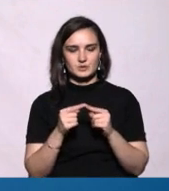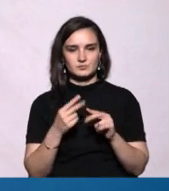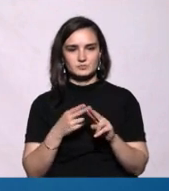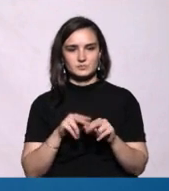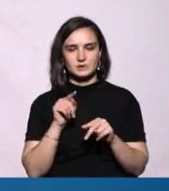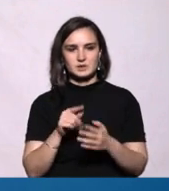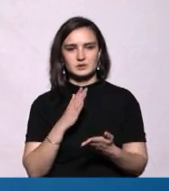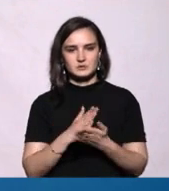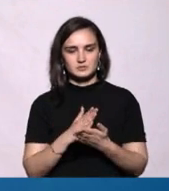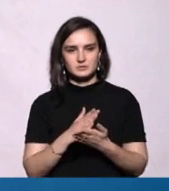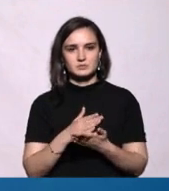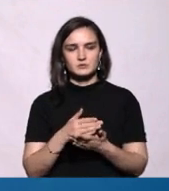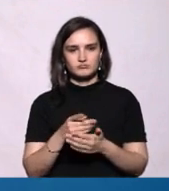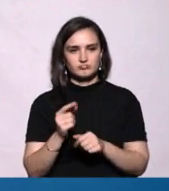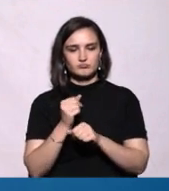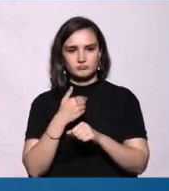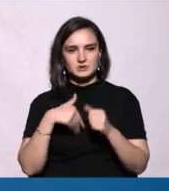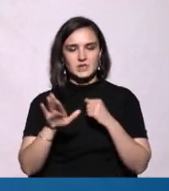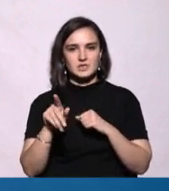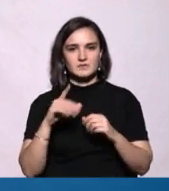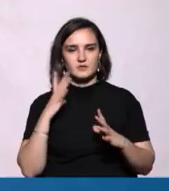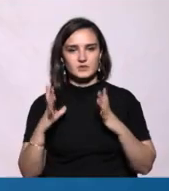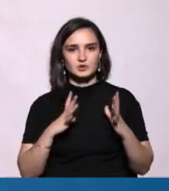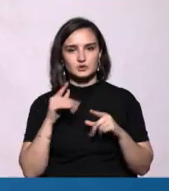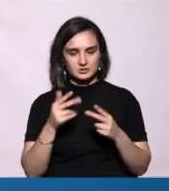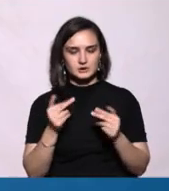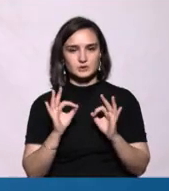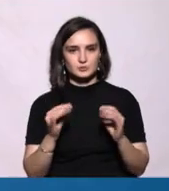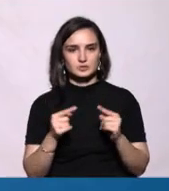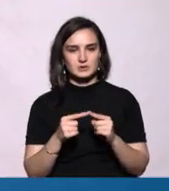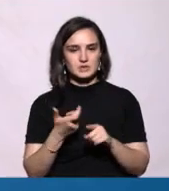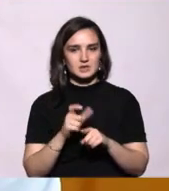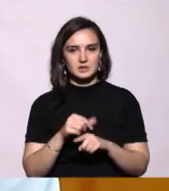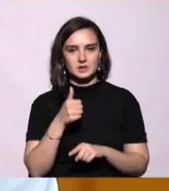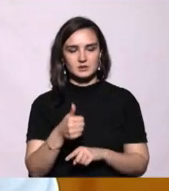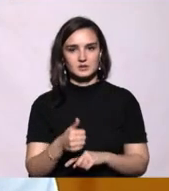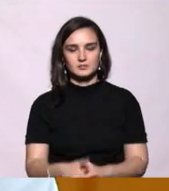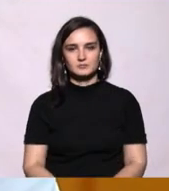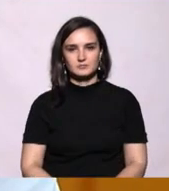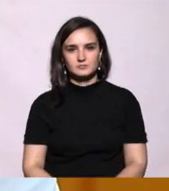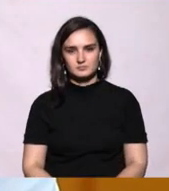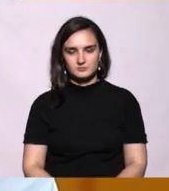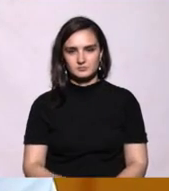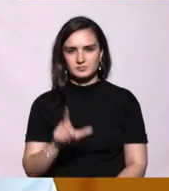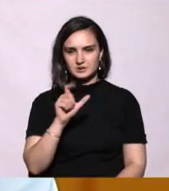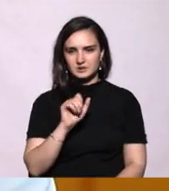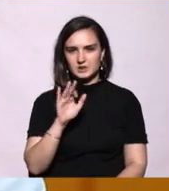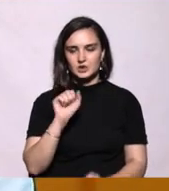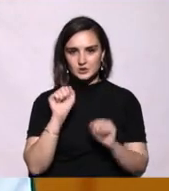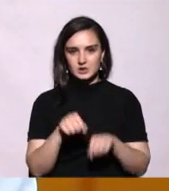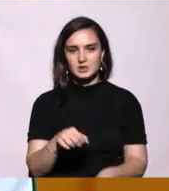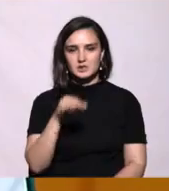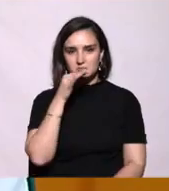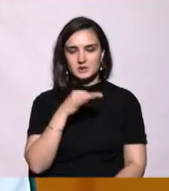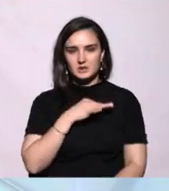It's go to the gym. Exactly. Great job. And, Zach, can you tell